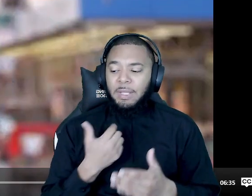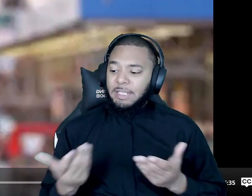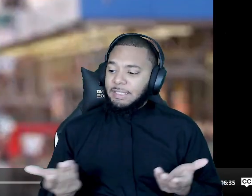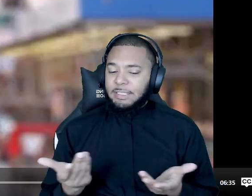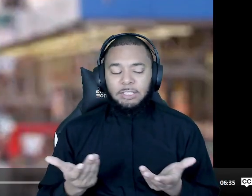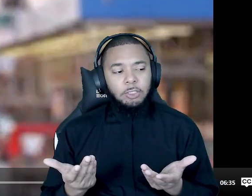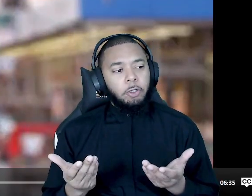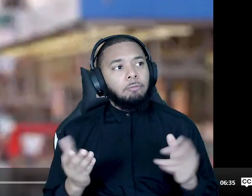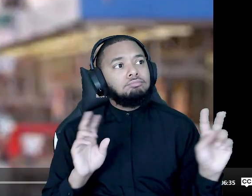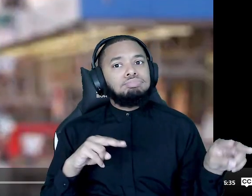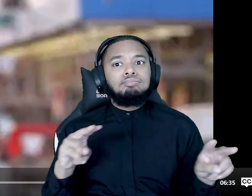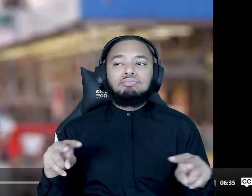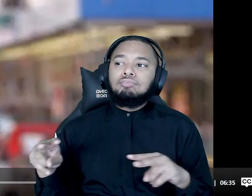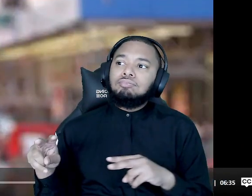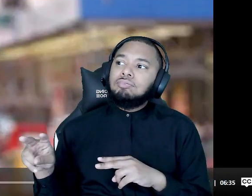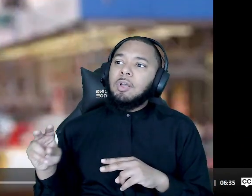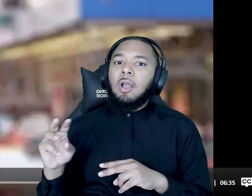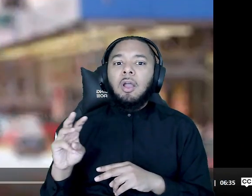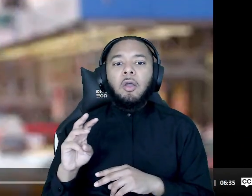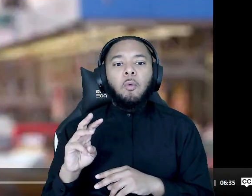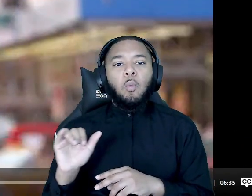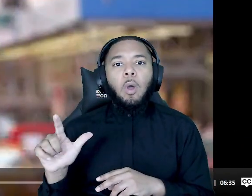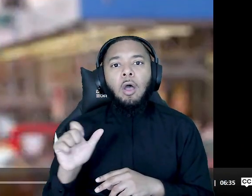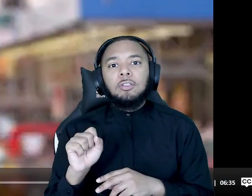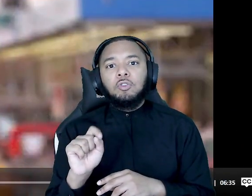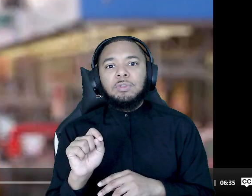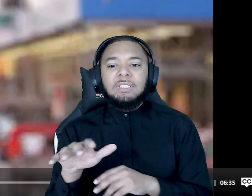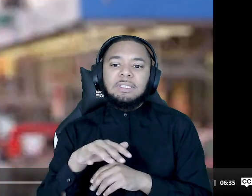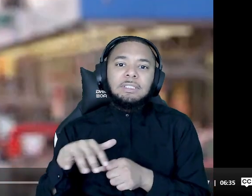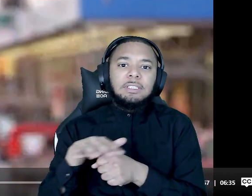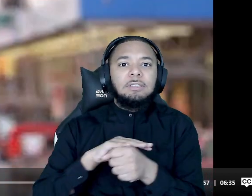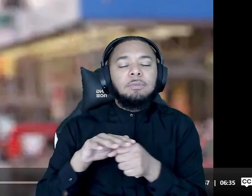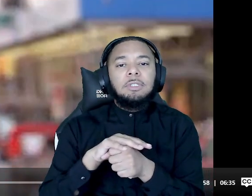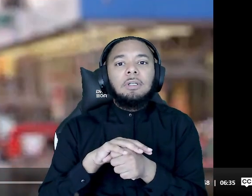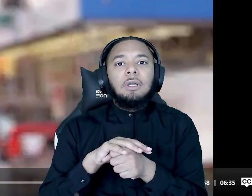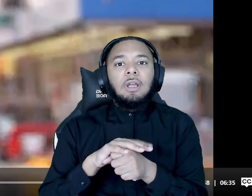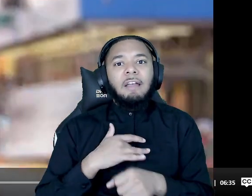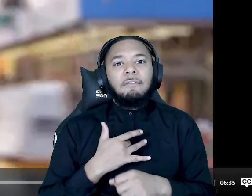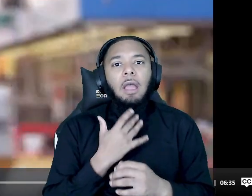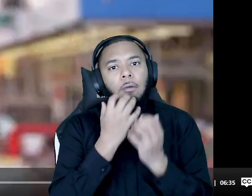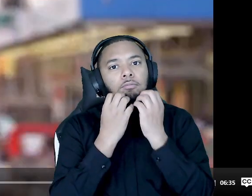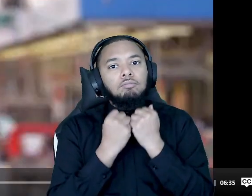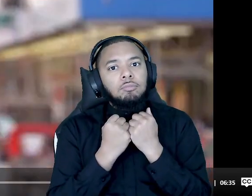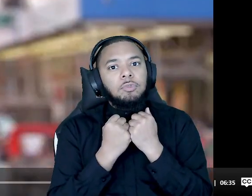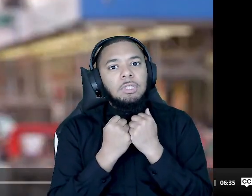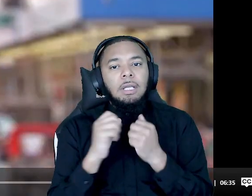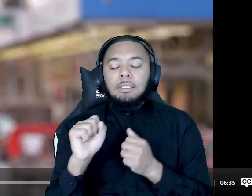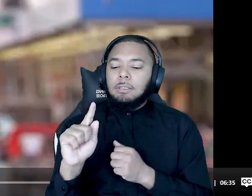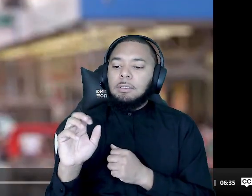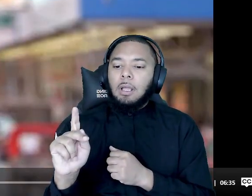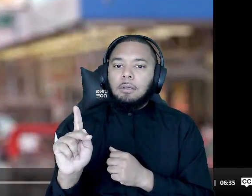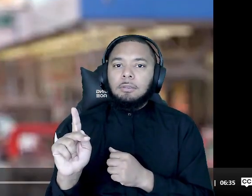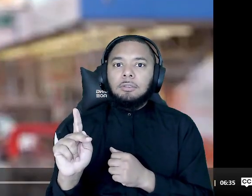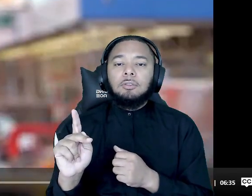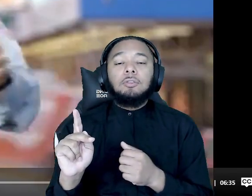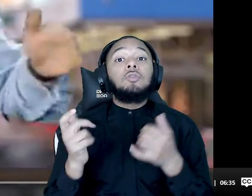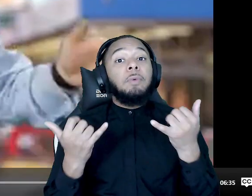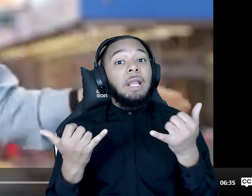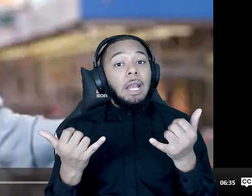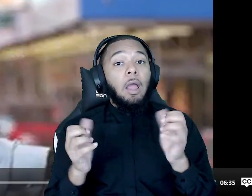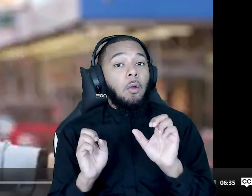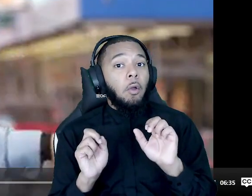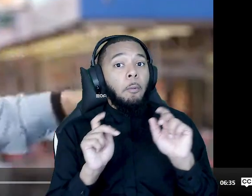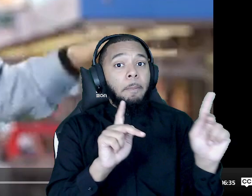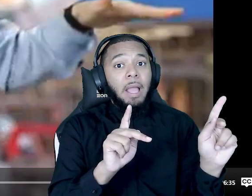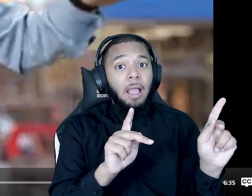that, stocks are really important for us. So let's go and check it out, go back to the classroom,